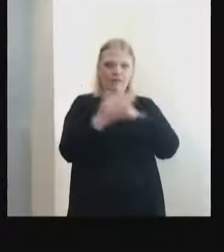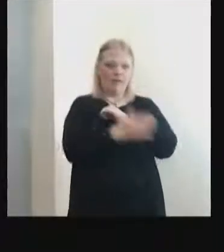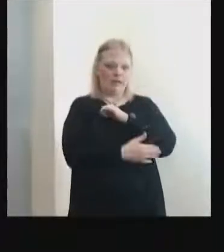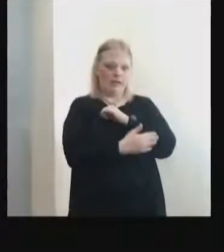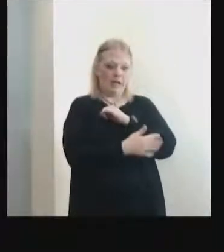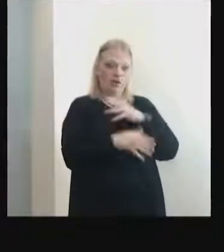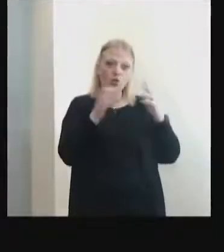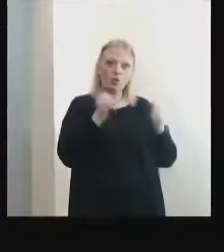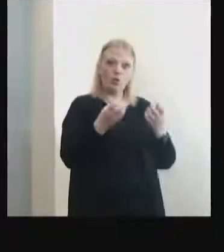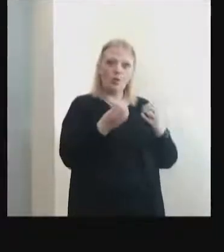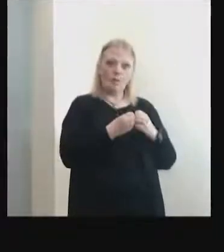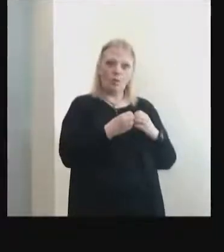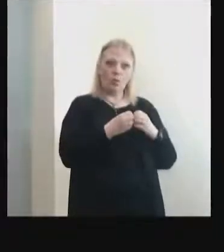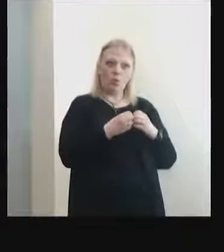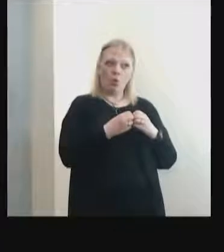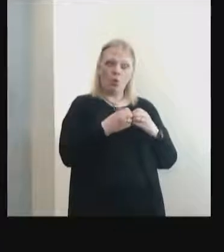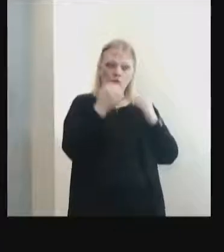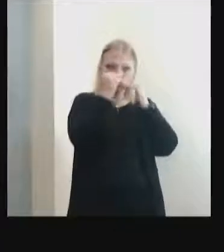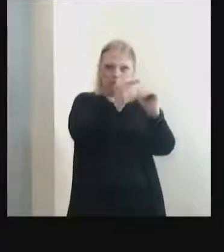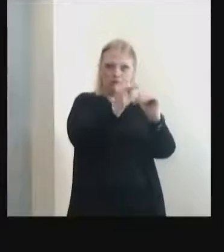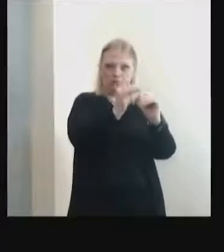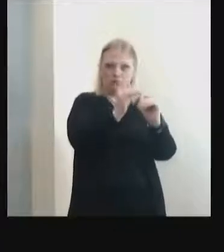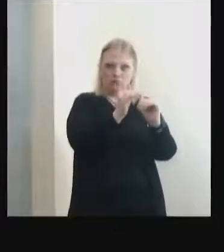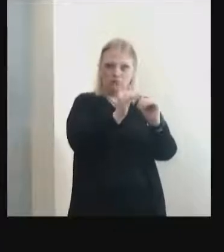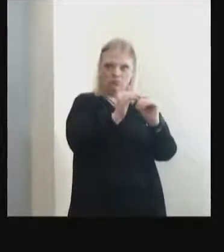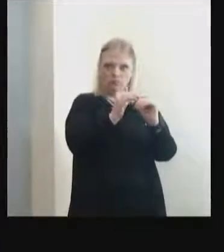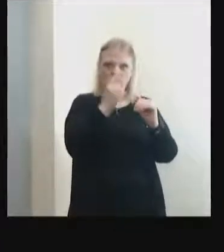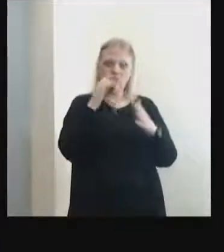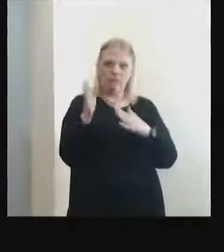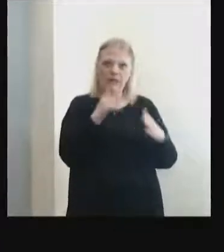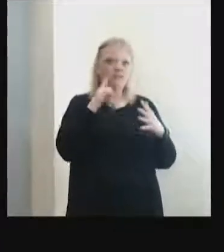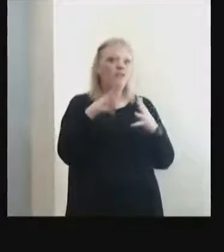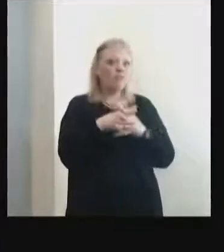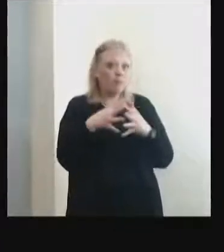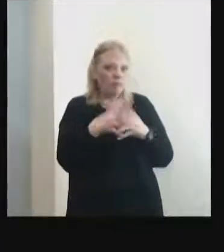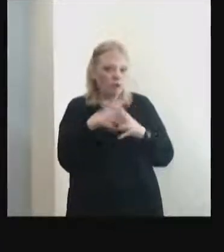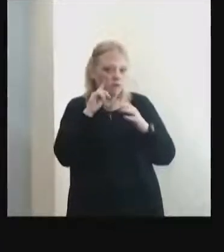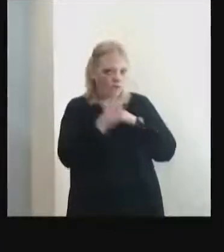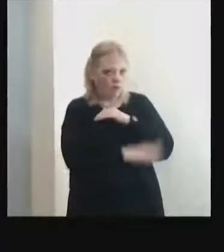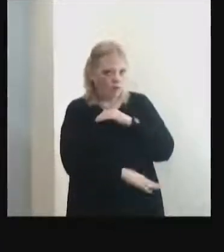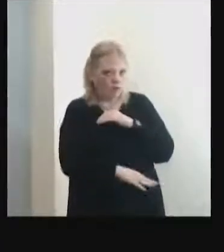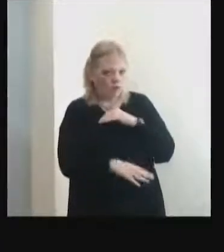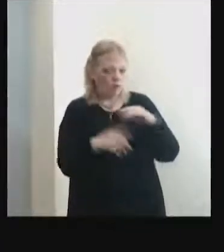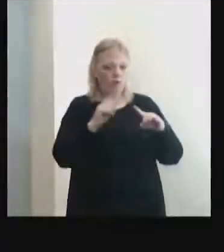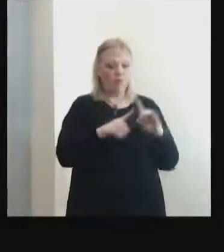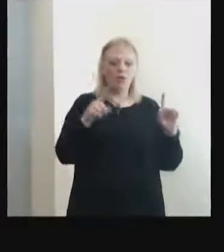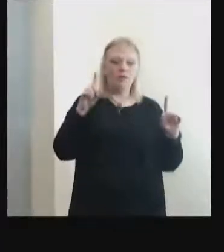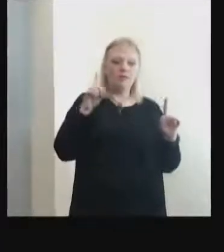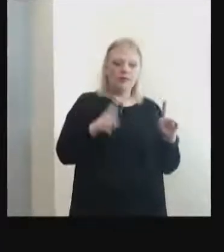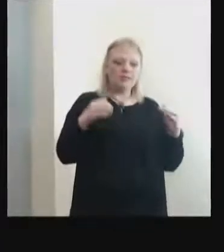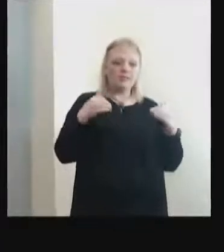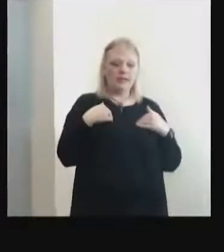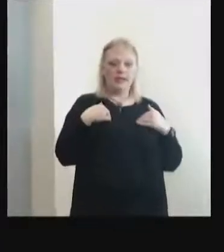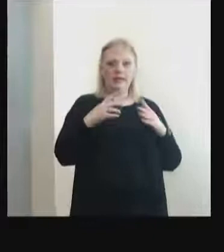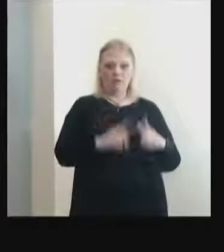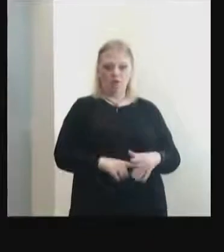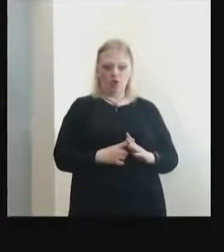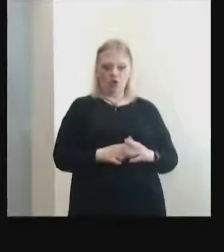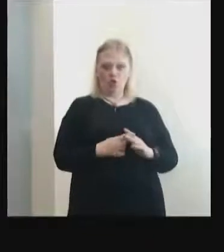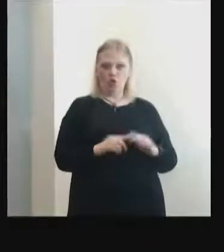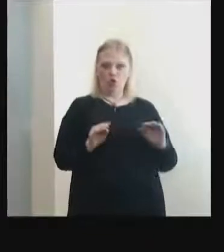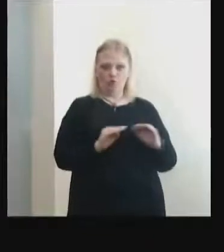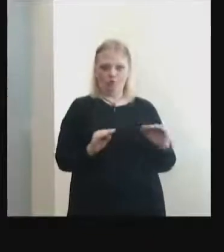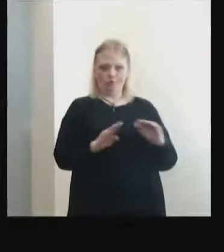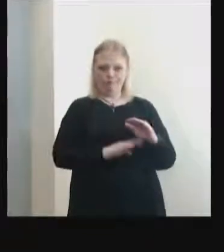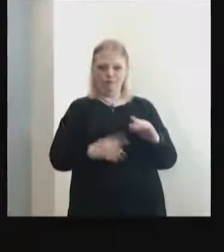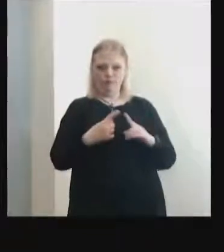actually go more restrictive. We've talked about that with regards to the plan for the football stadium in the fall. But you have to have the base. You have to have the floor that's set